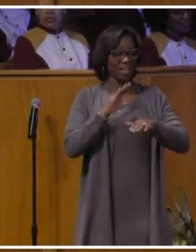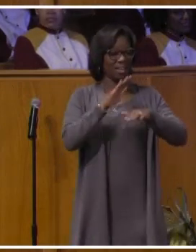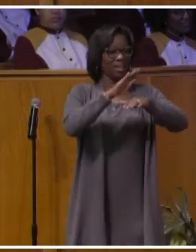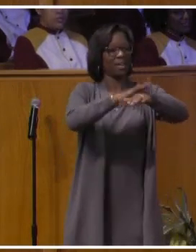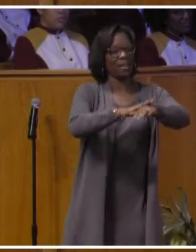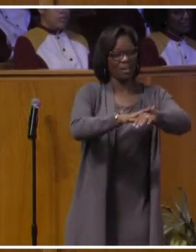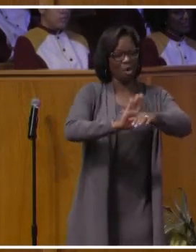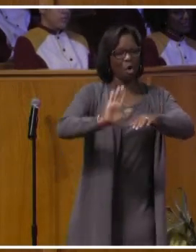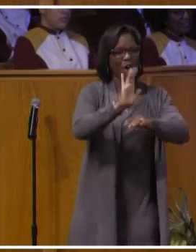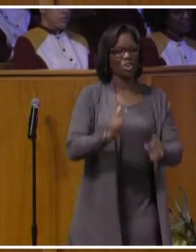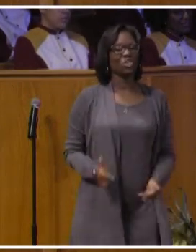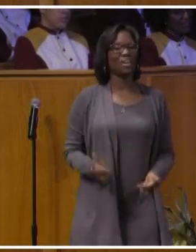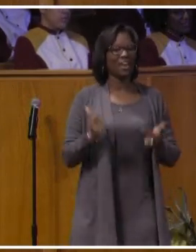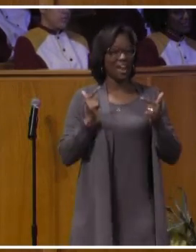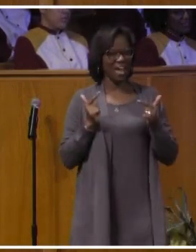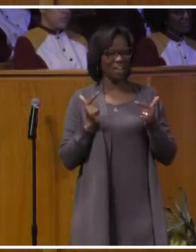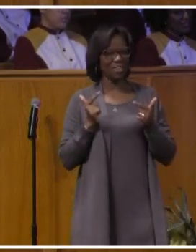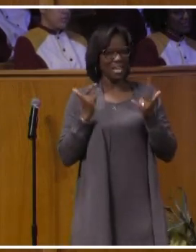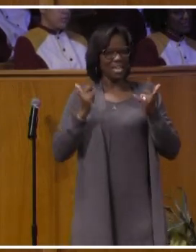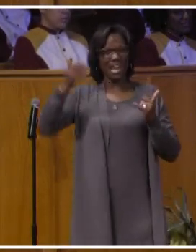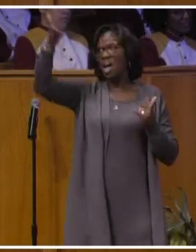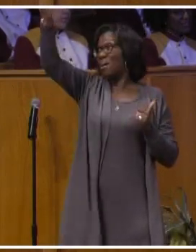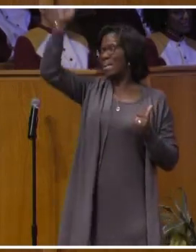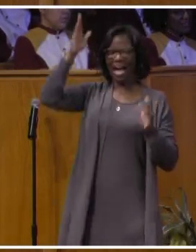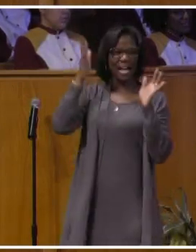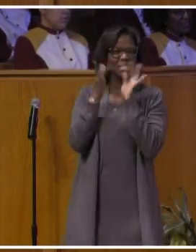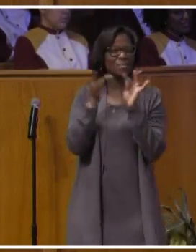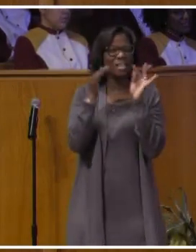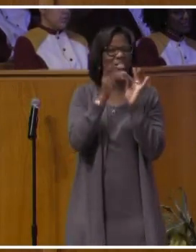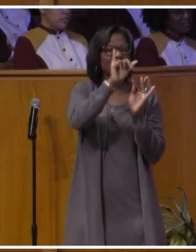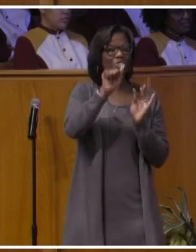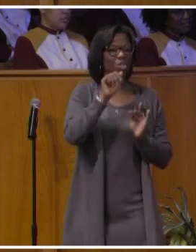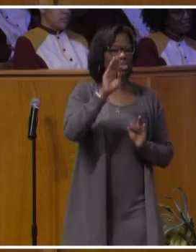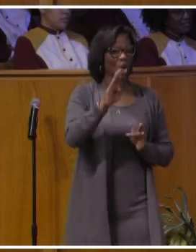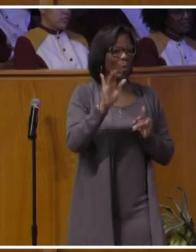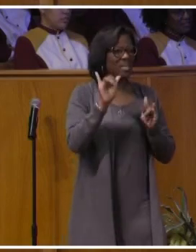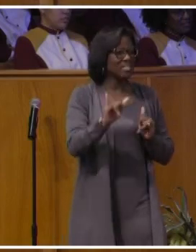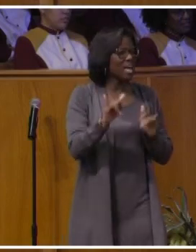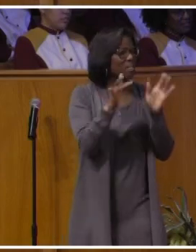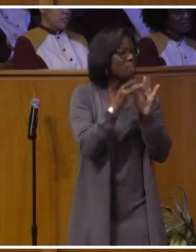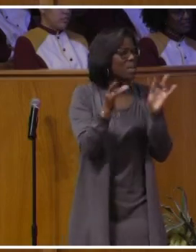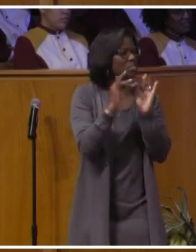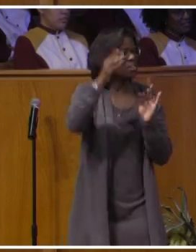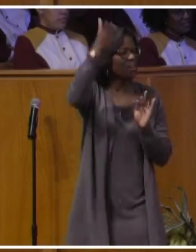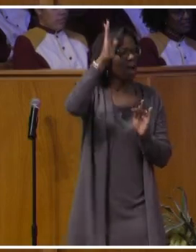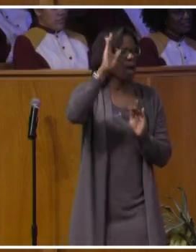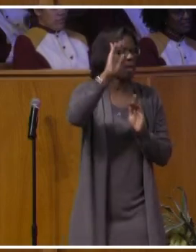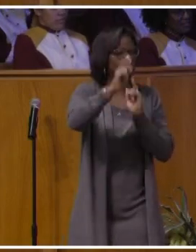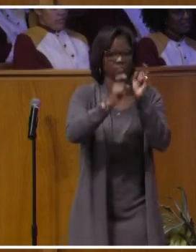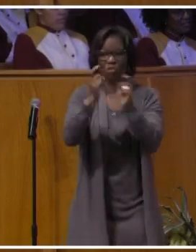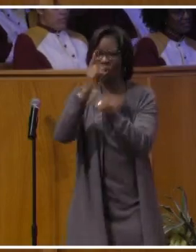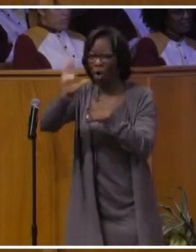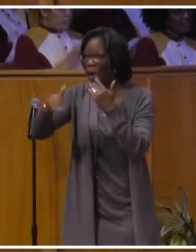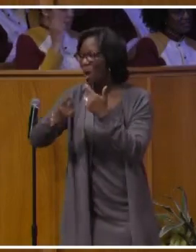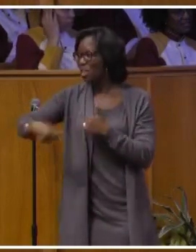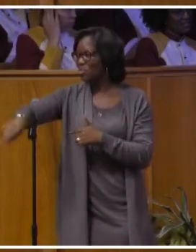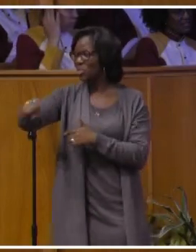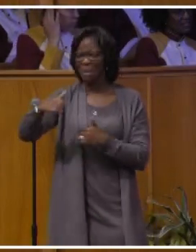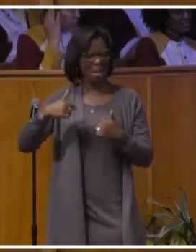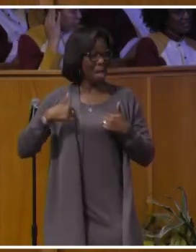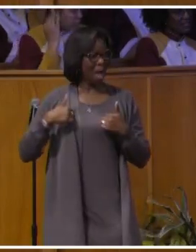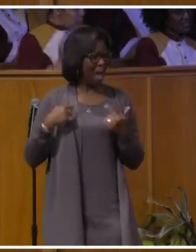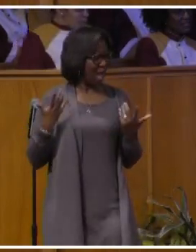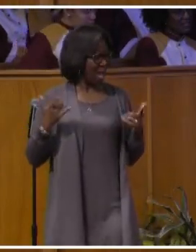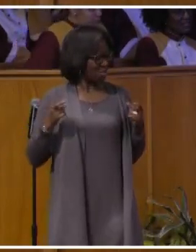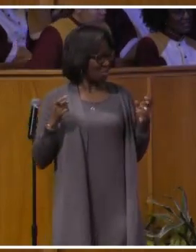on your life. And God's message to Job is the message God gives to you. I got